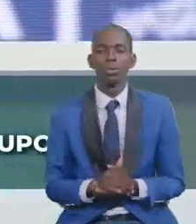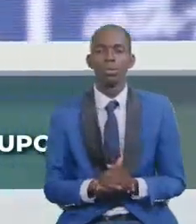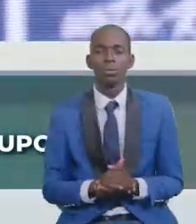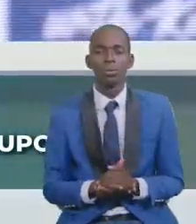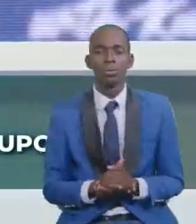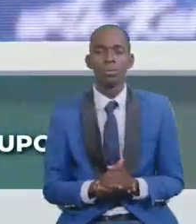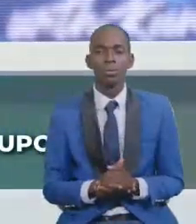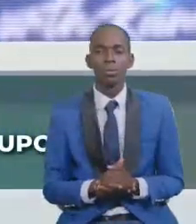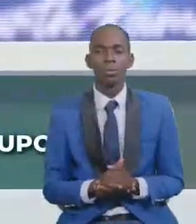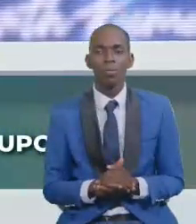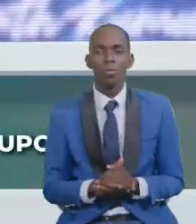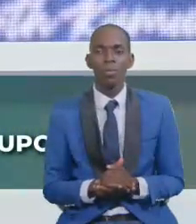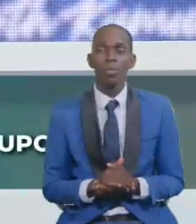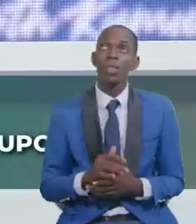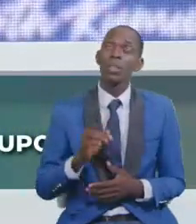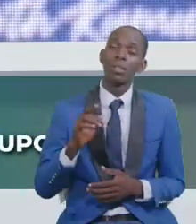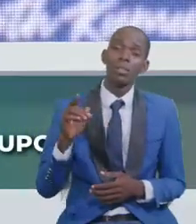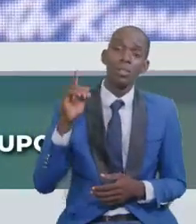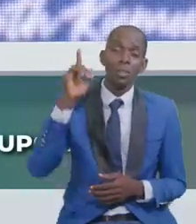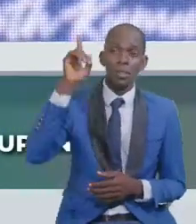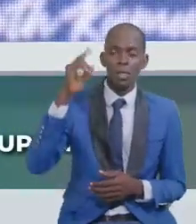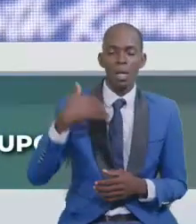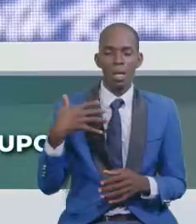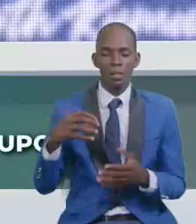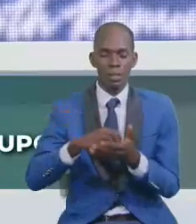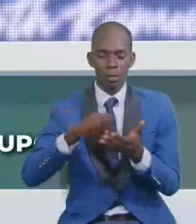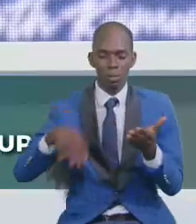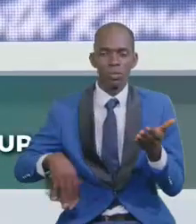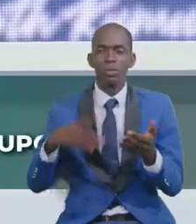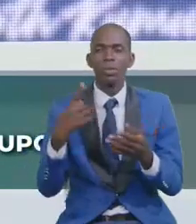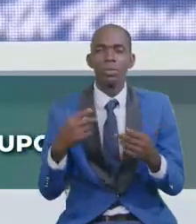He has taken the yoke of the world away.